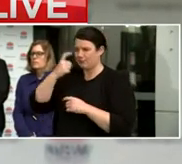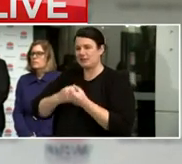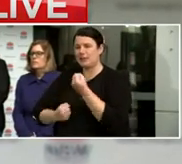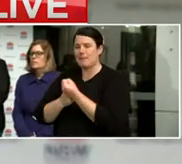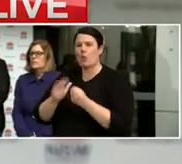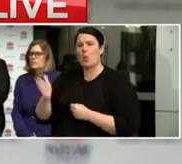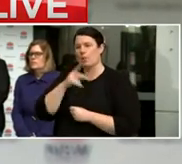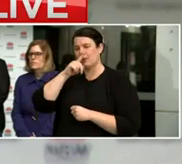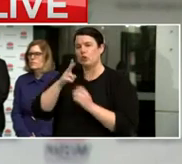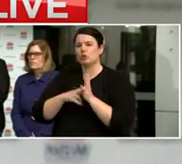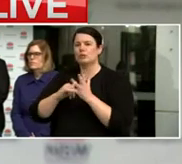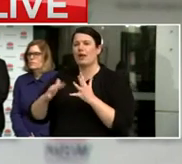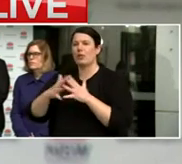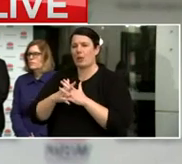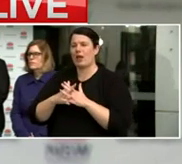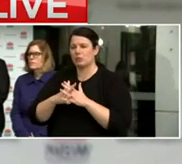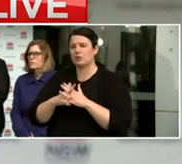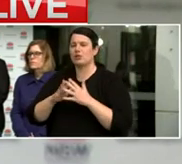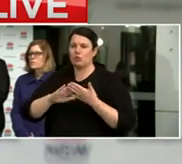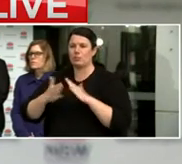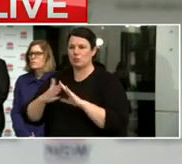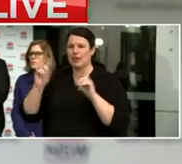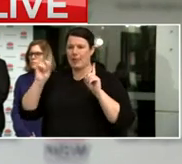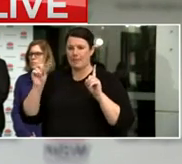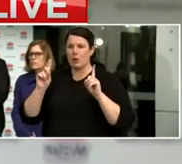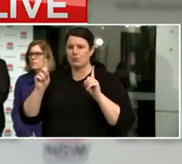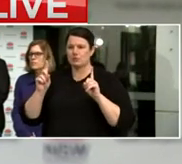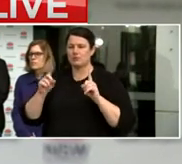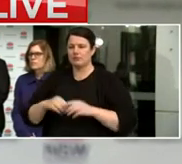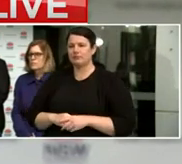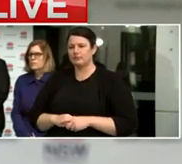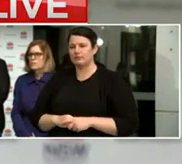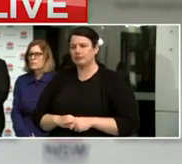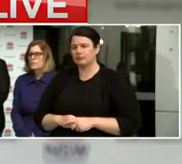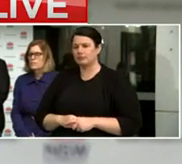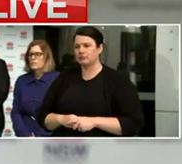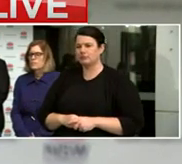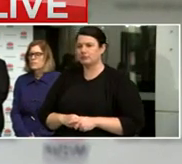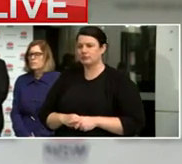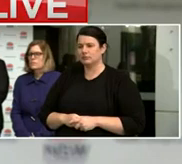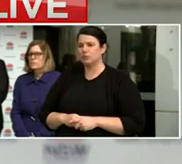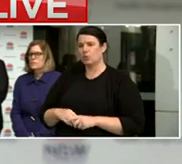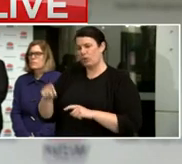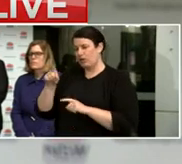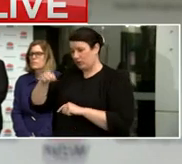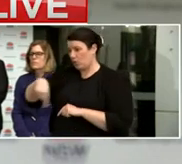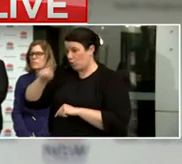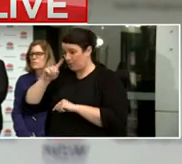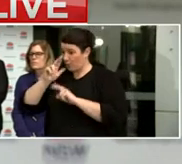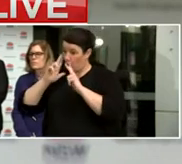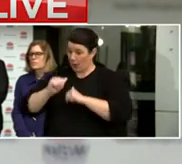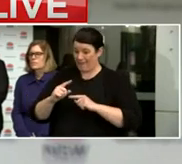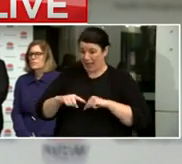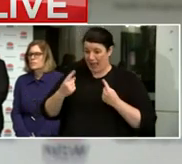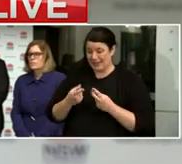crisis. So hopefully councils will find ways to ensure that health workers, the people that will look after us if and when